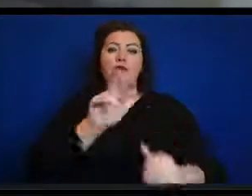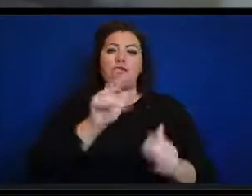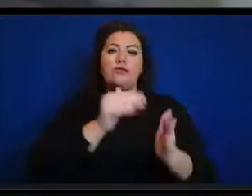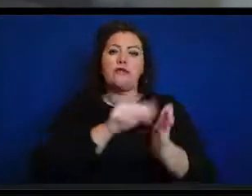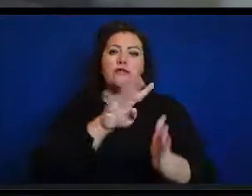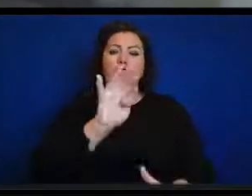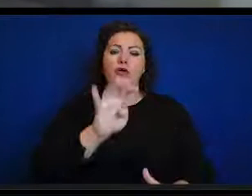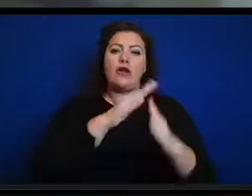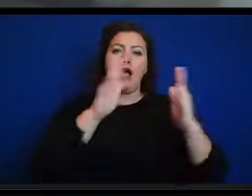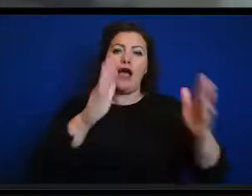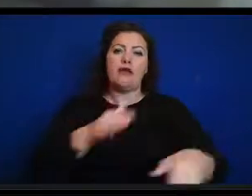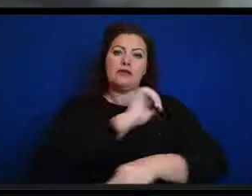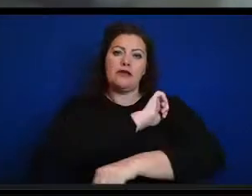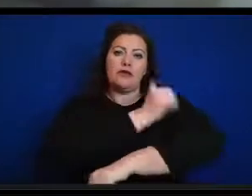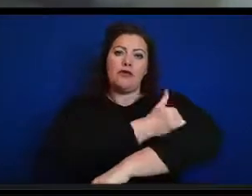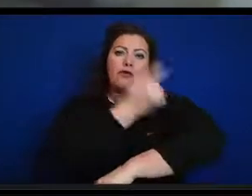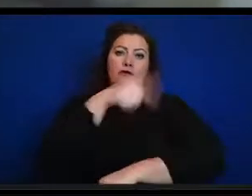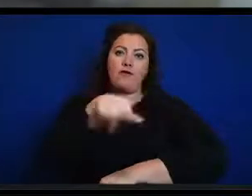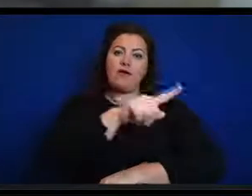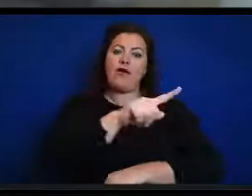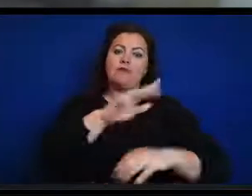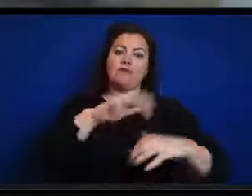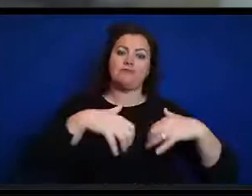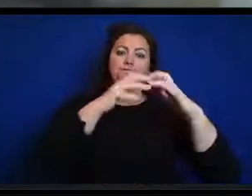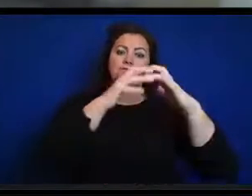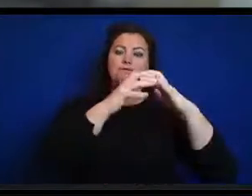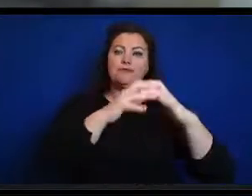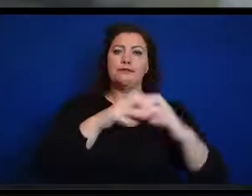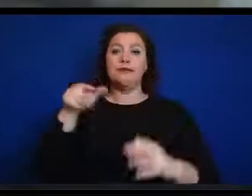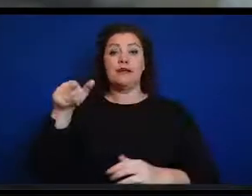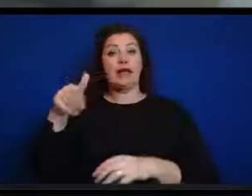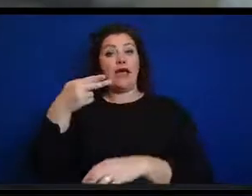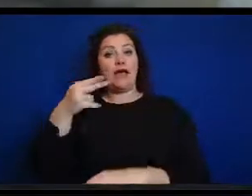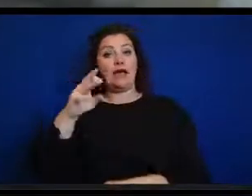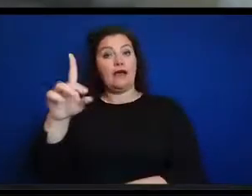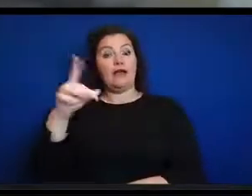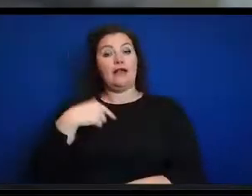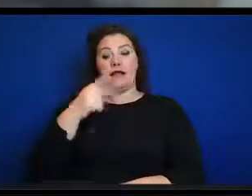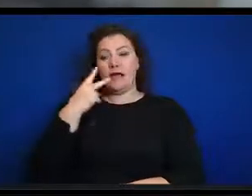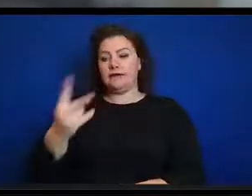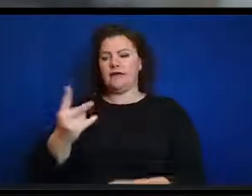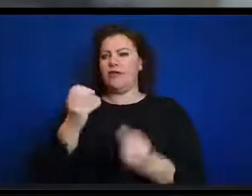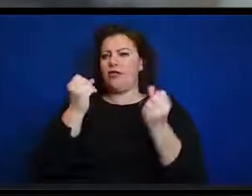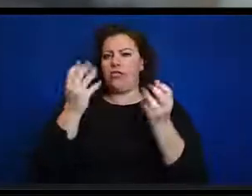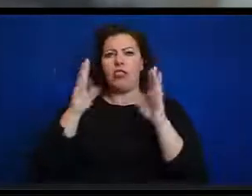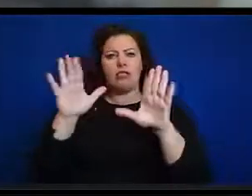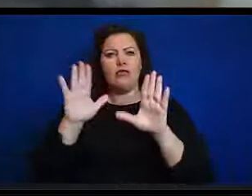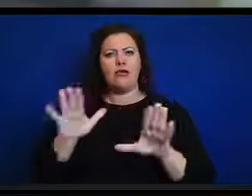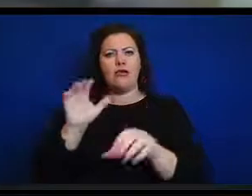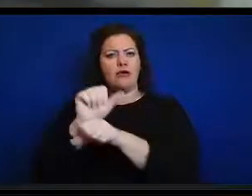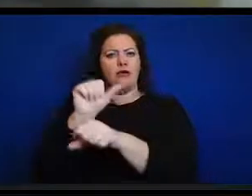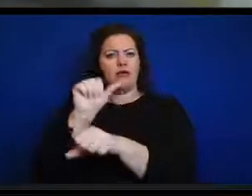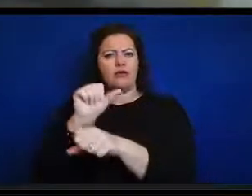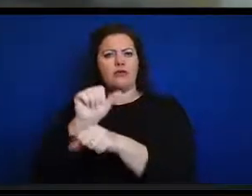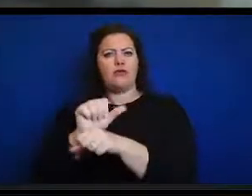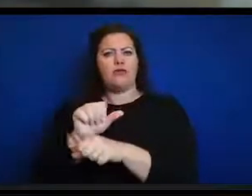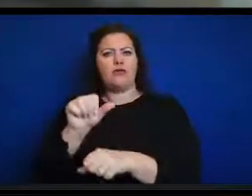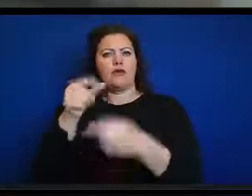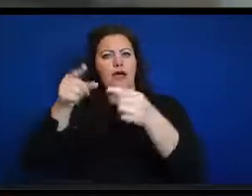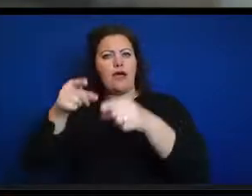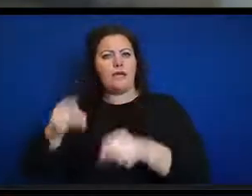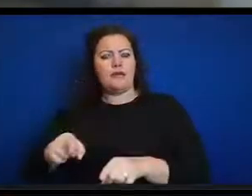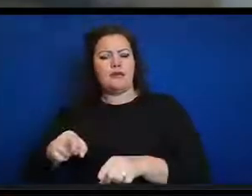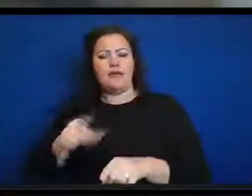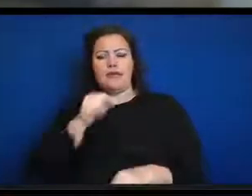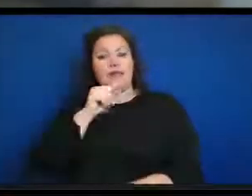housing authorities for them to implement. At HUD, I was able to see tremendous work that had come about,